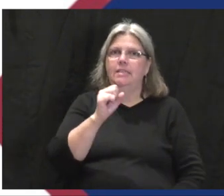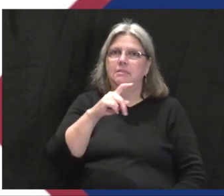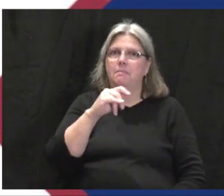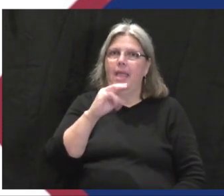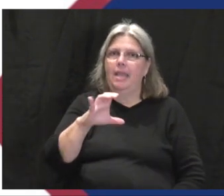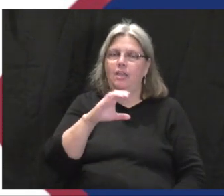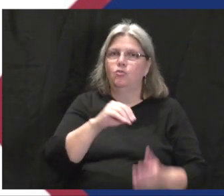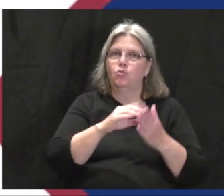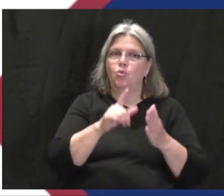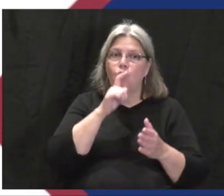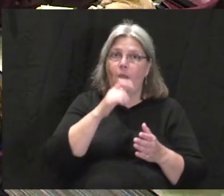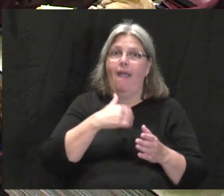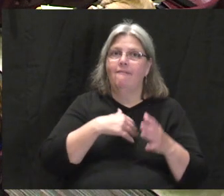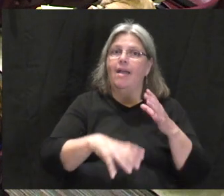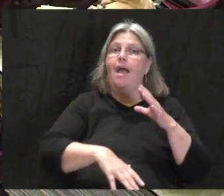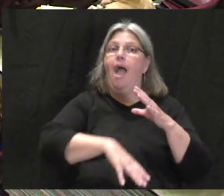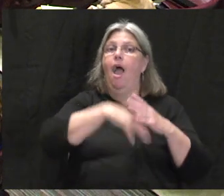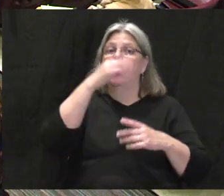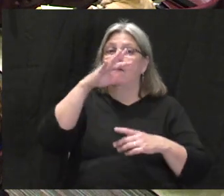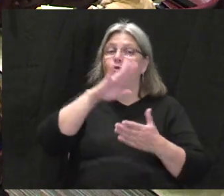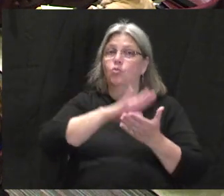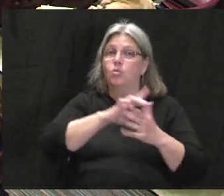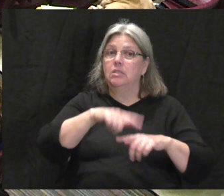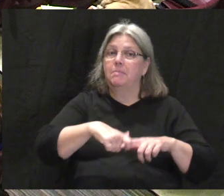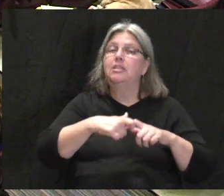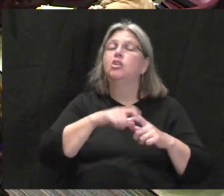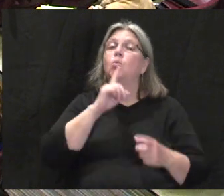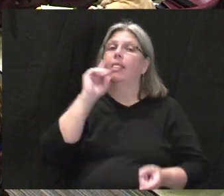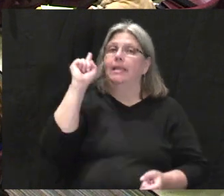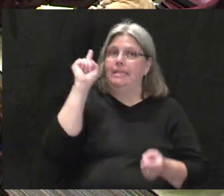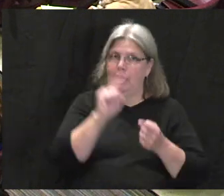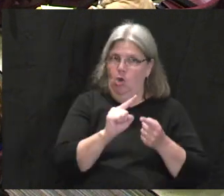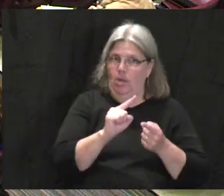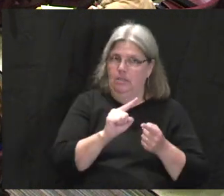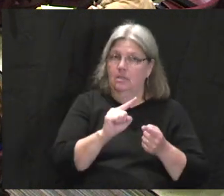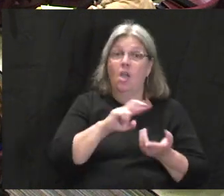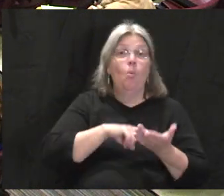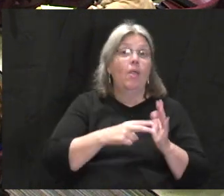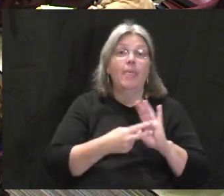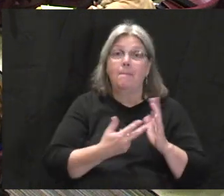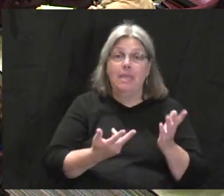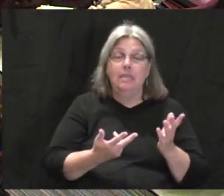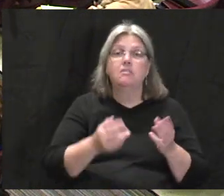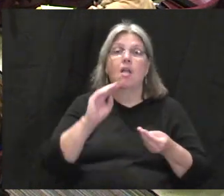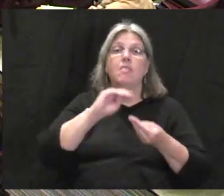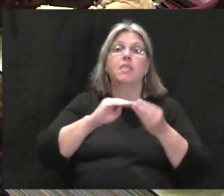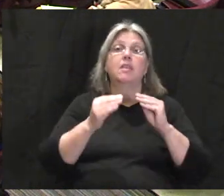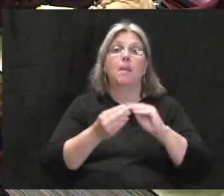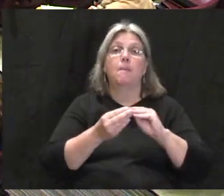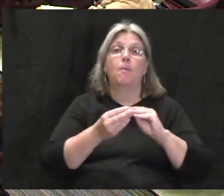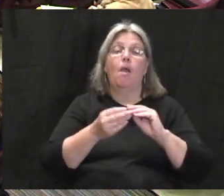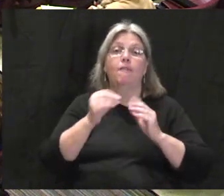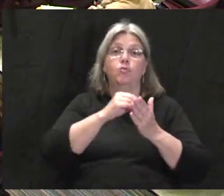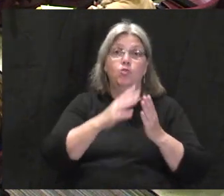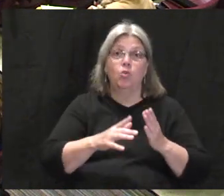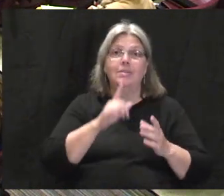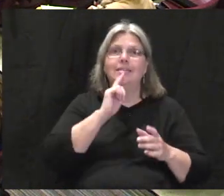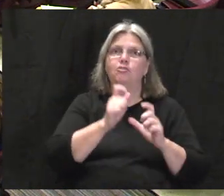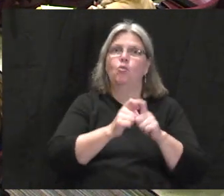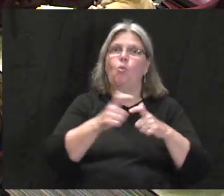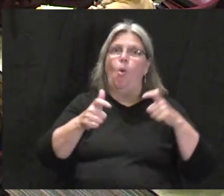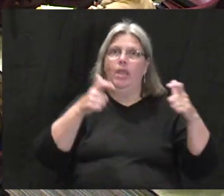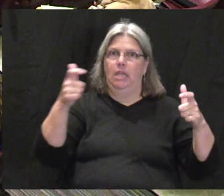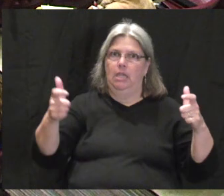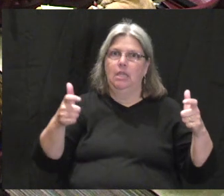have out-of-school suspension decreased. So what that means is the population of that subgroup is growing faster than we're assigning